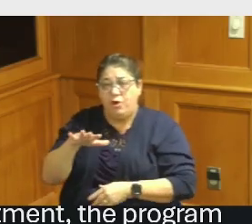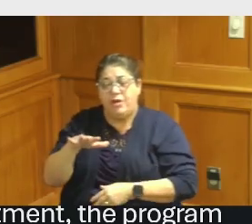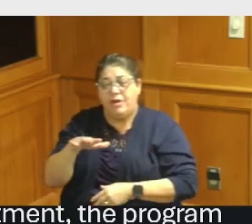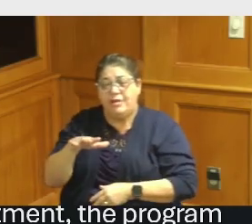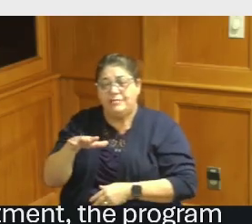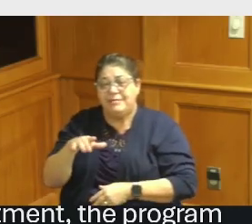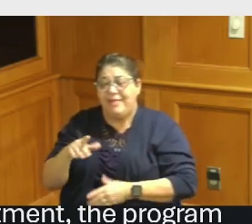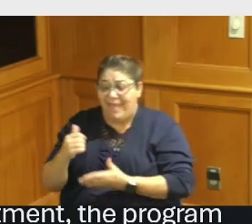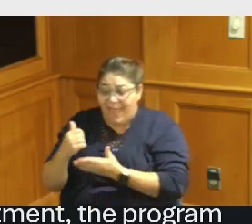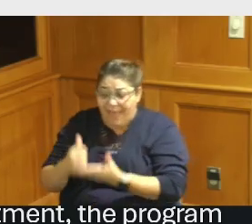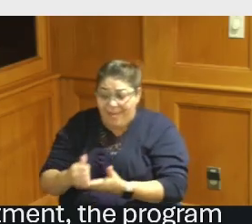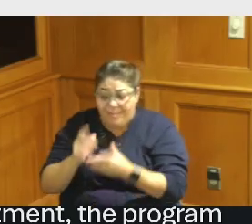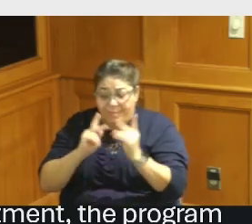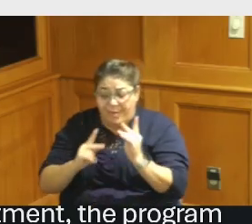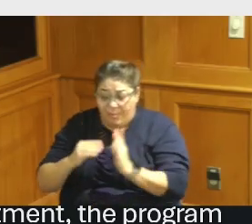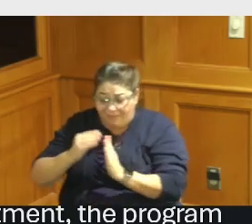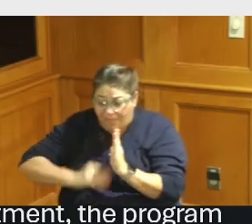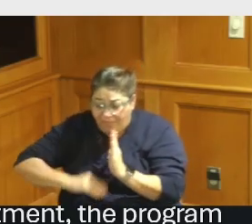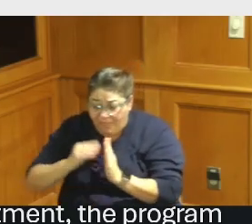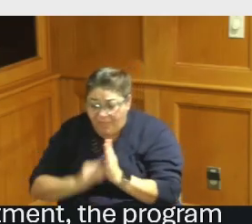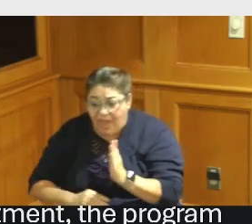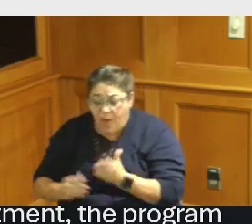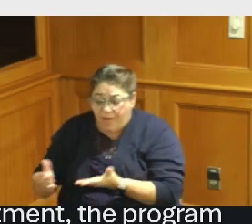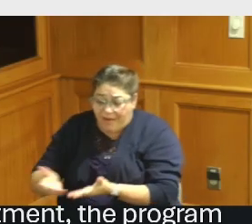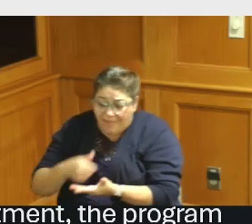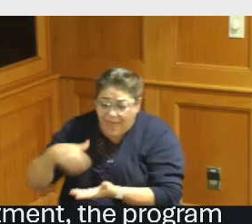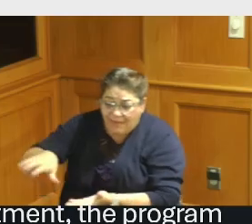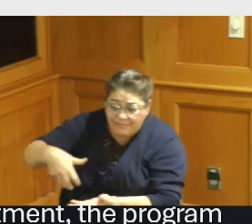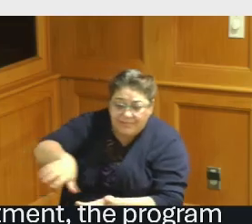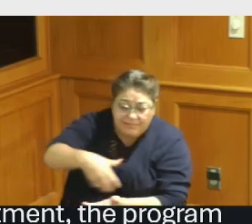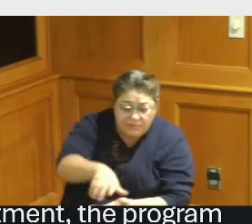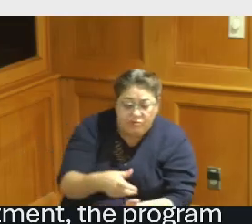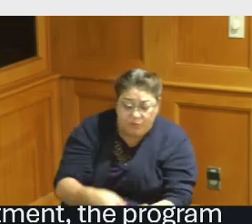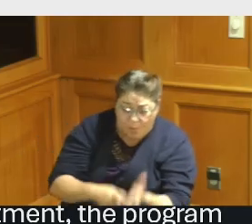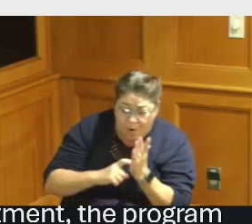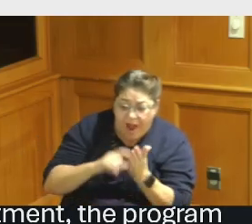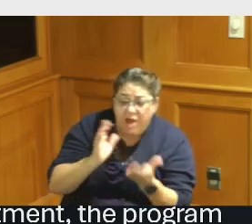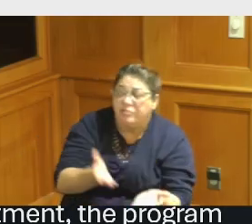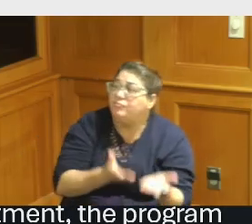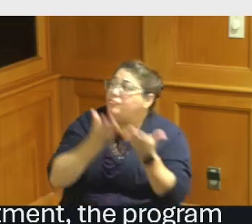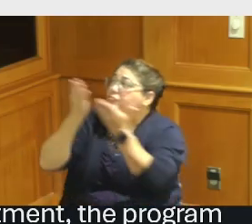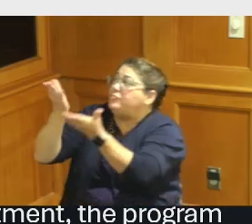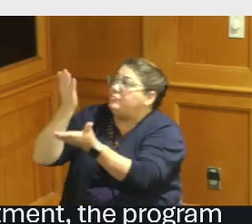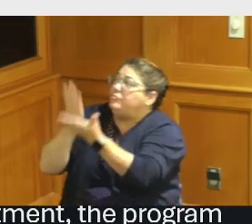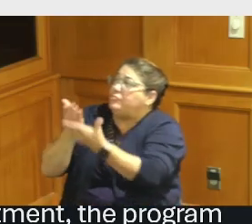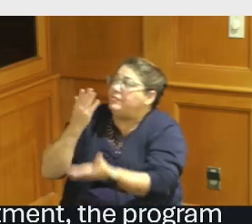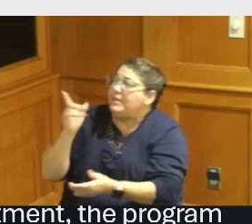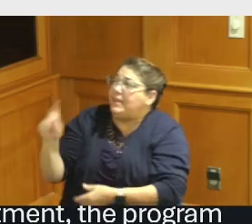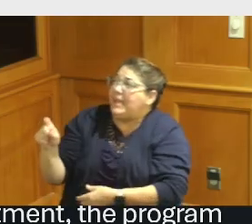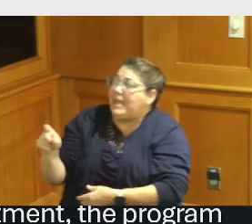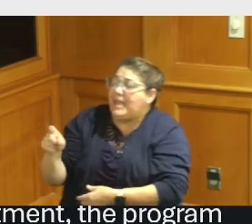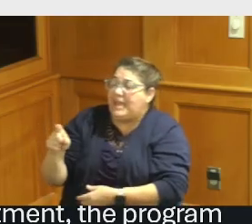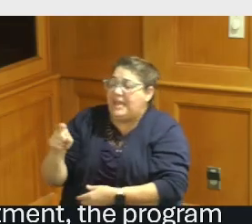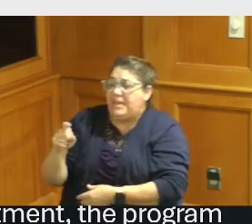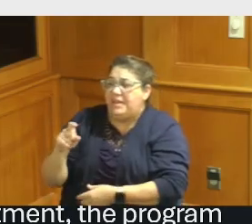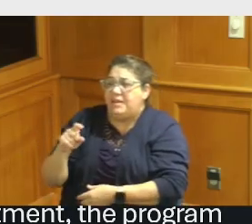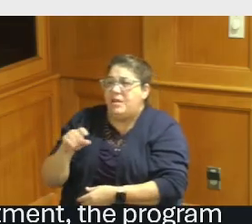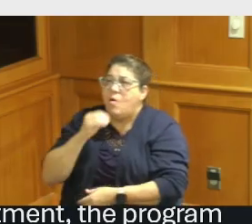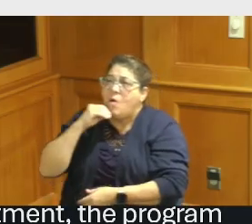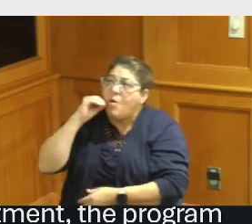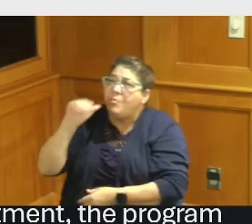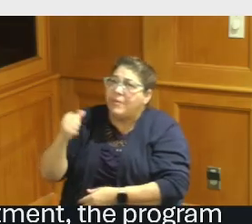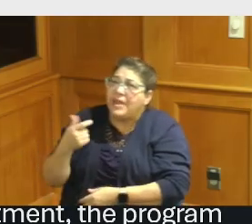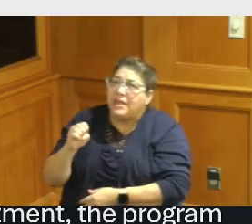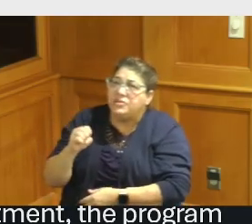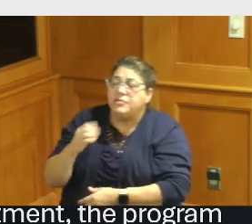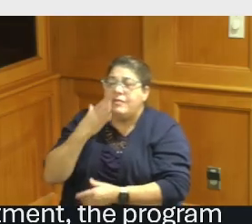and helped them collect all of the documentation that we were required to provide to demonstrate their need and the age of the home. So thank you